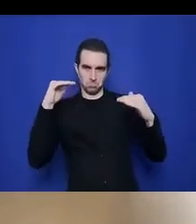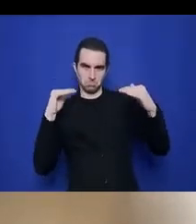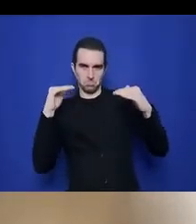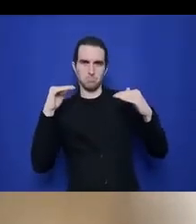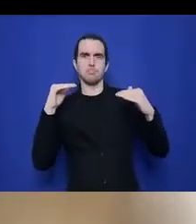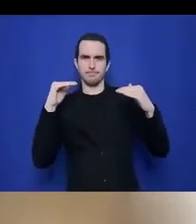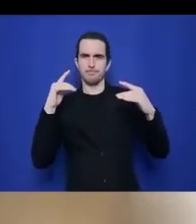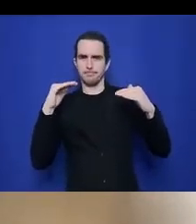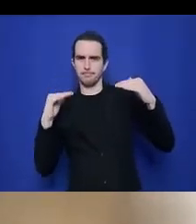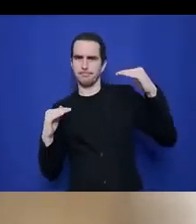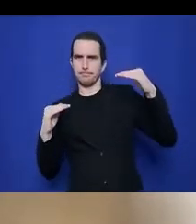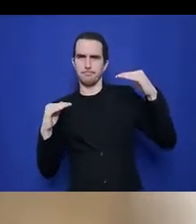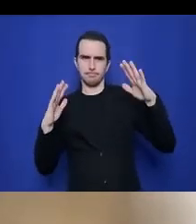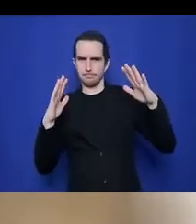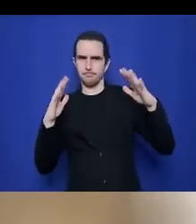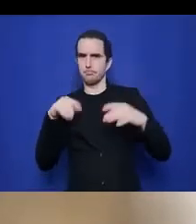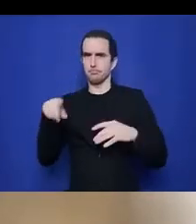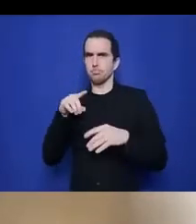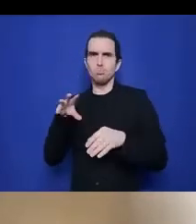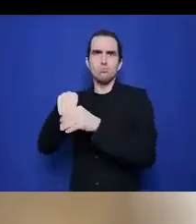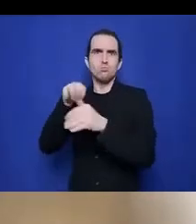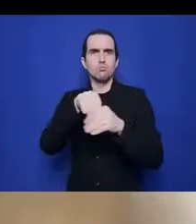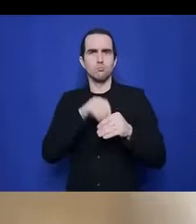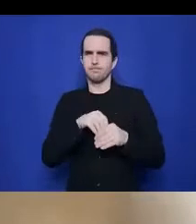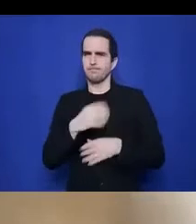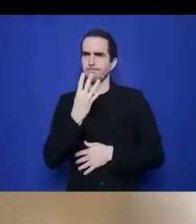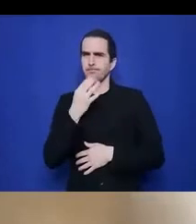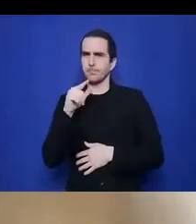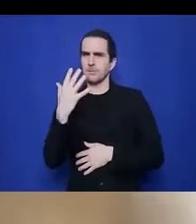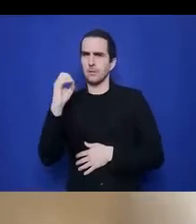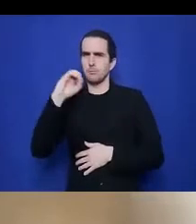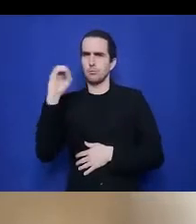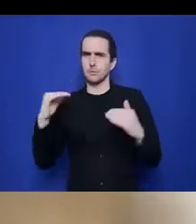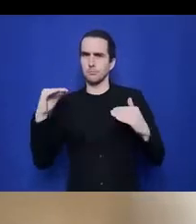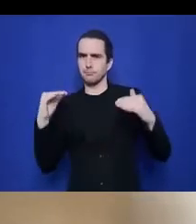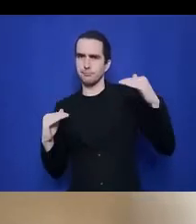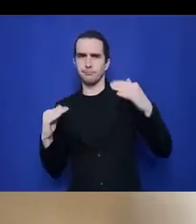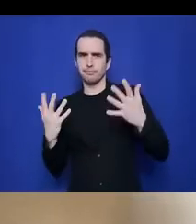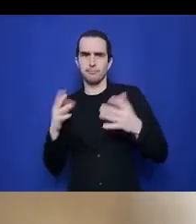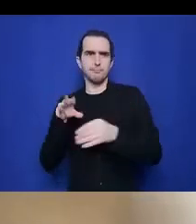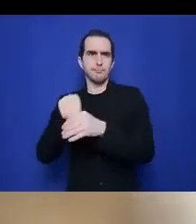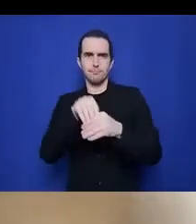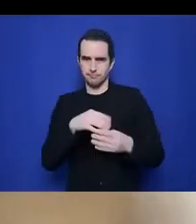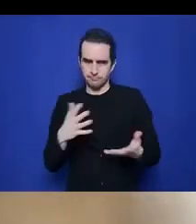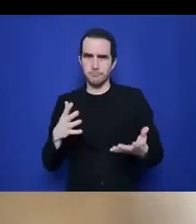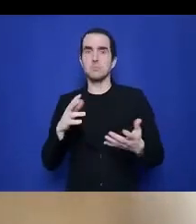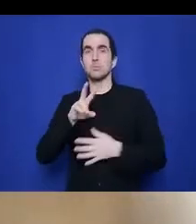25% of youths have at least 60 minutes of physical activity a day. And